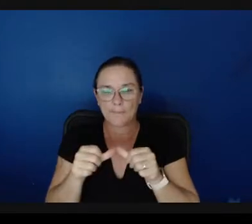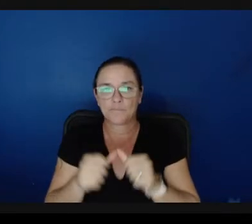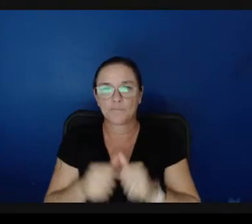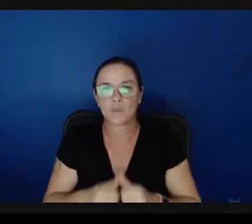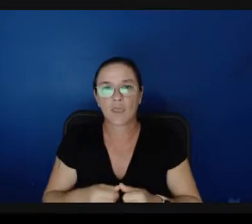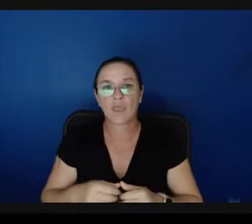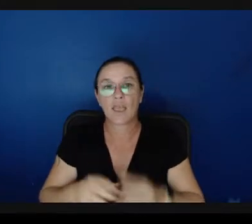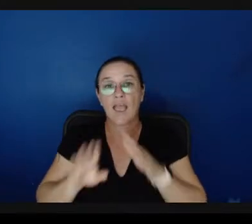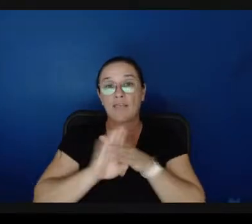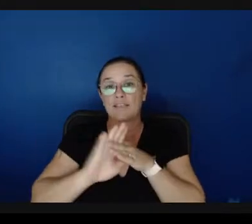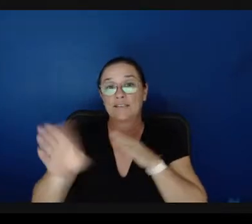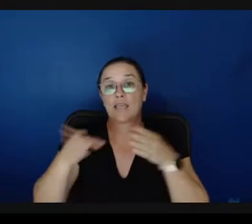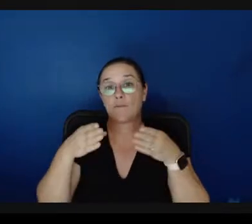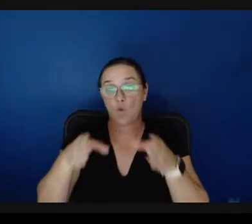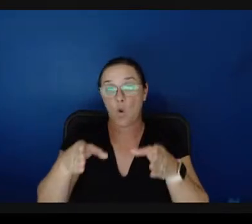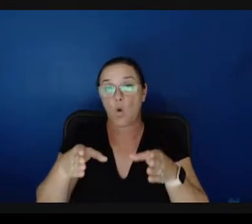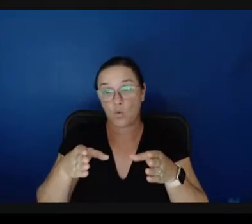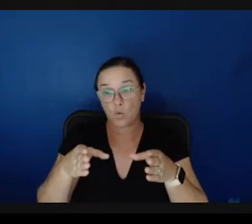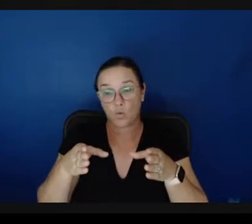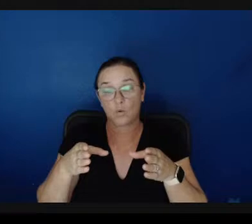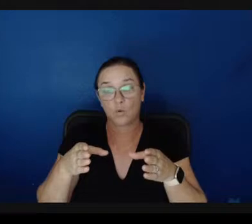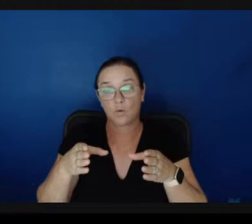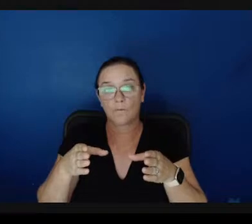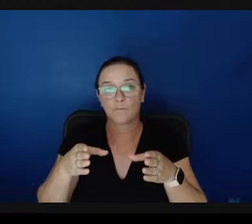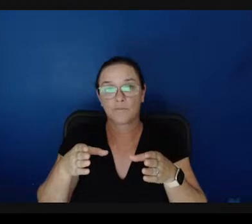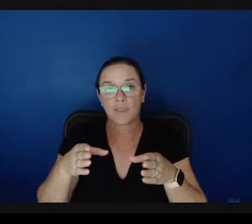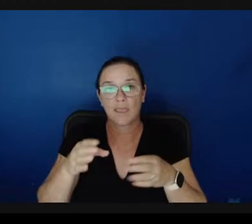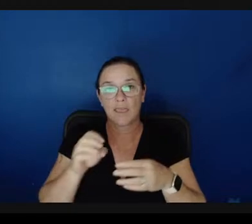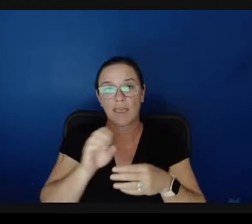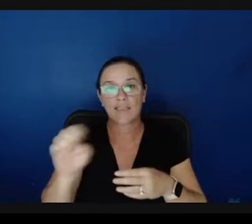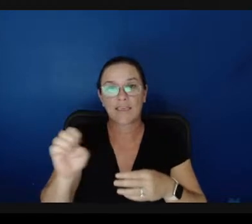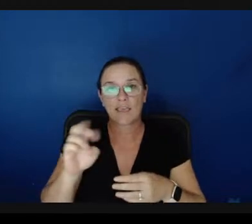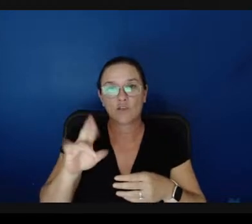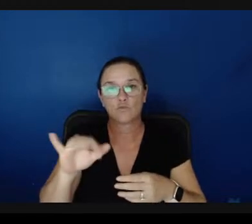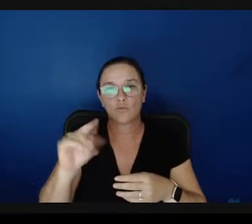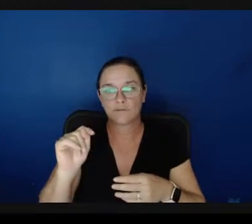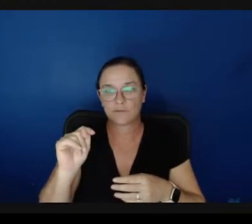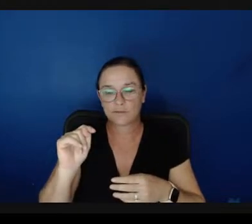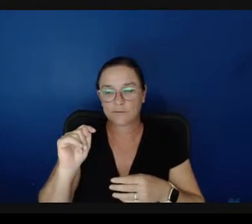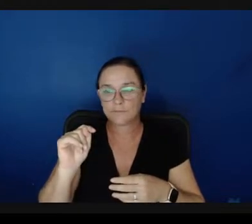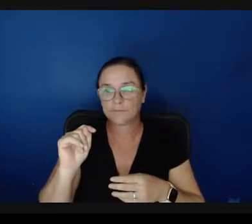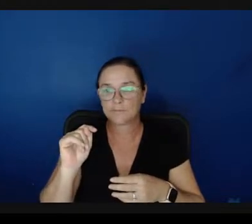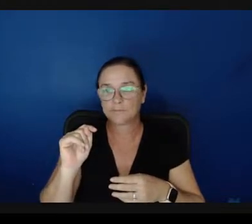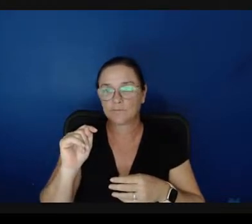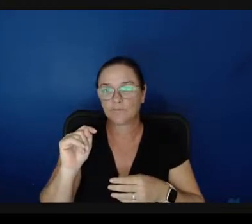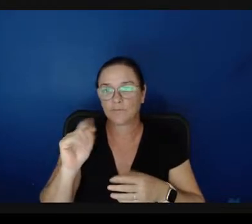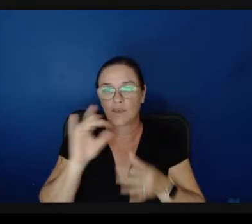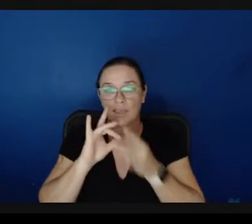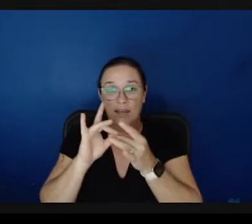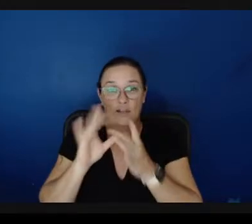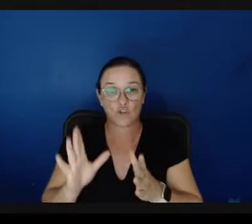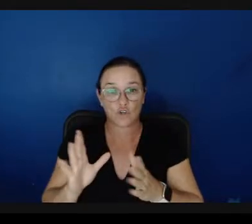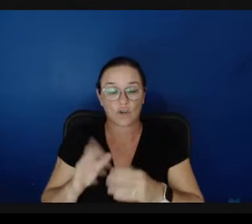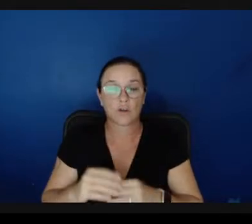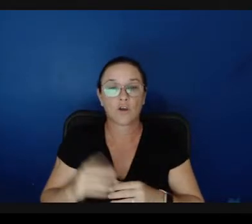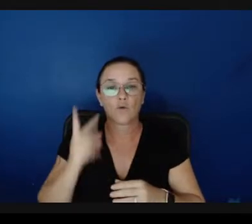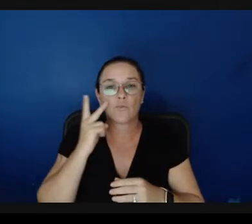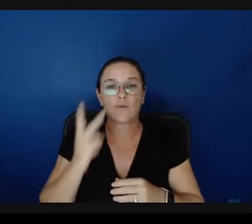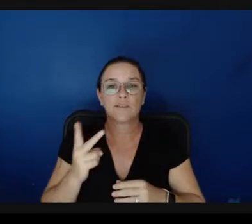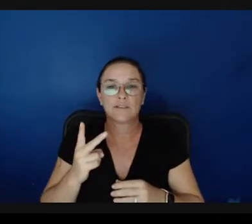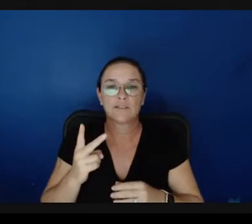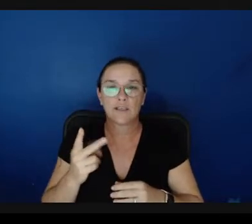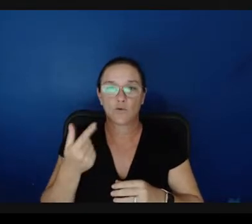escape road tilt meter at the East Rift connector, Upper East Rift, we have seen this component